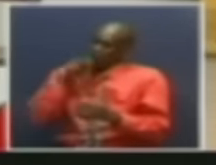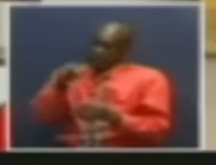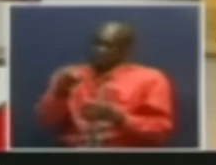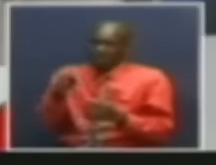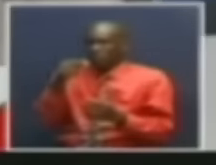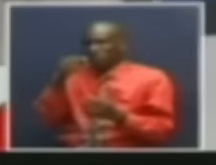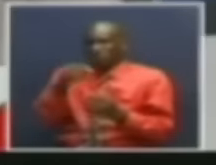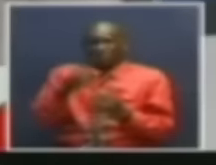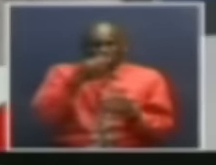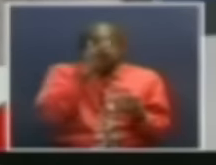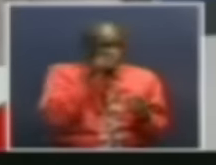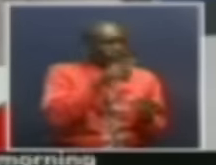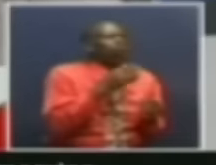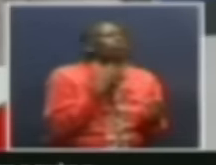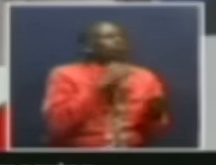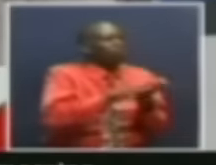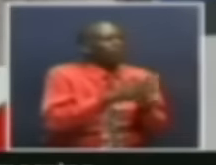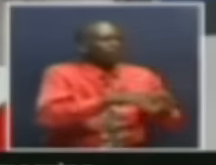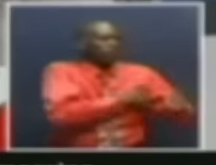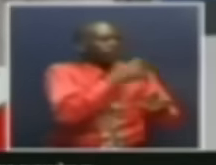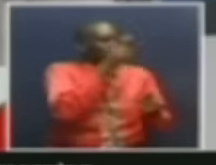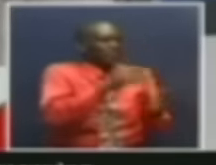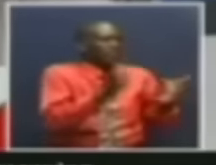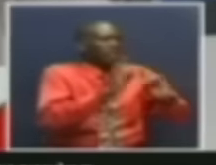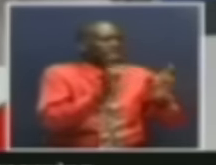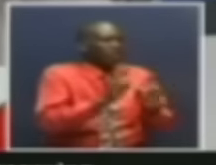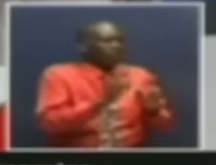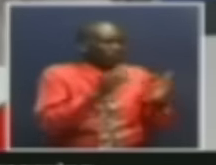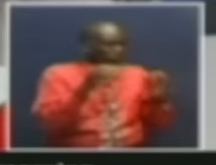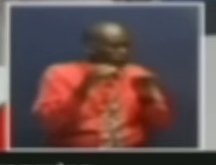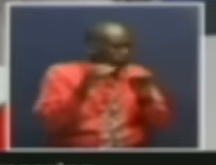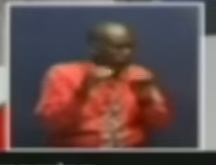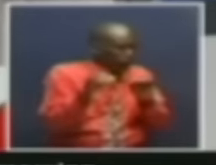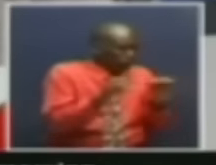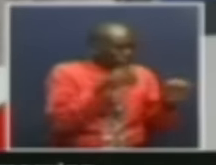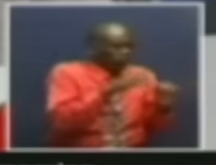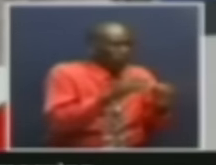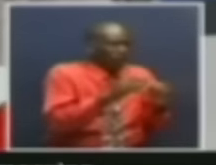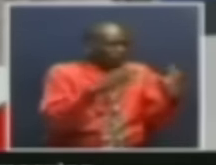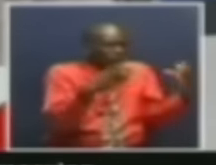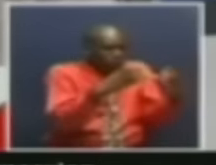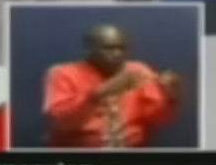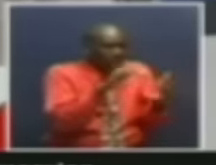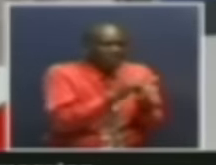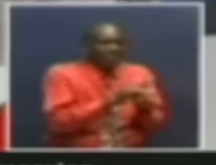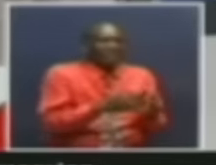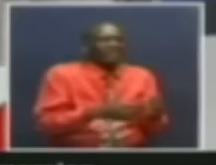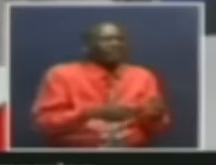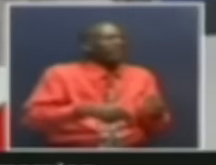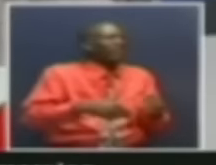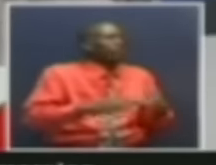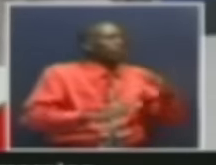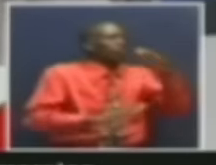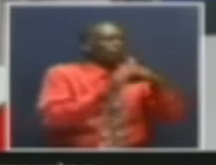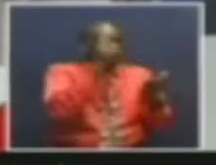because you want to be the Chief Justice. You don't want to retreat into an ethnic cocoon. Right. Because that is a high office, and